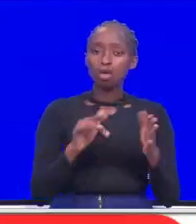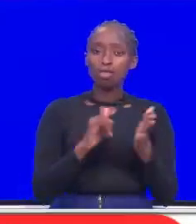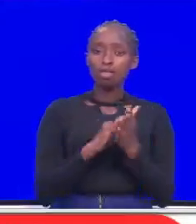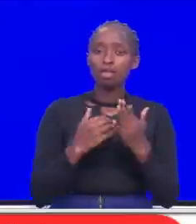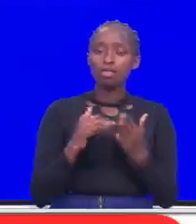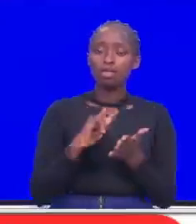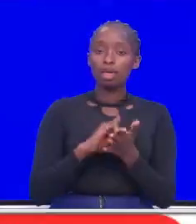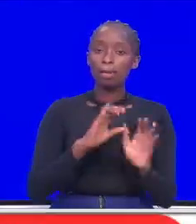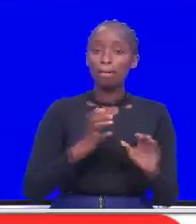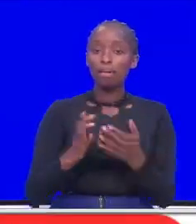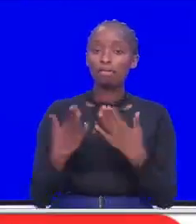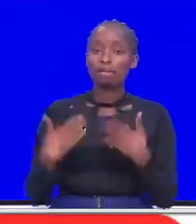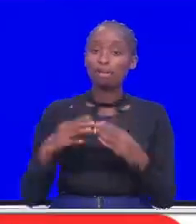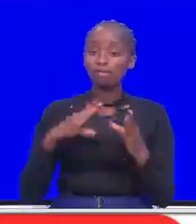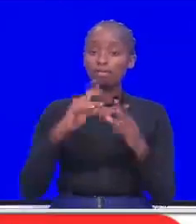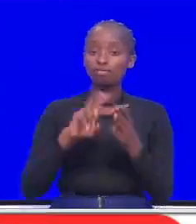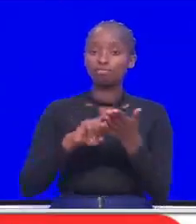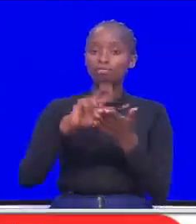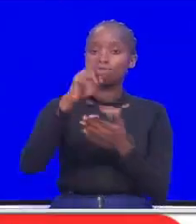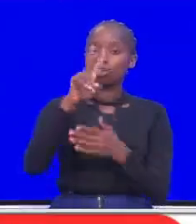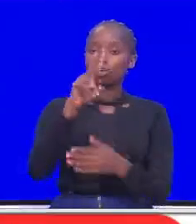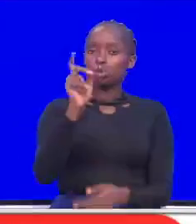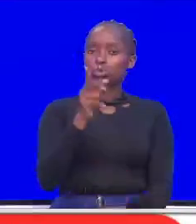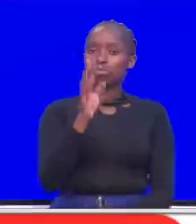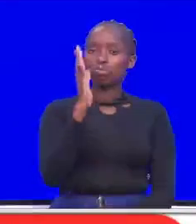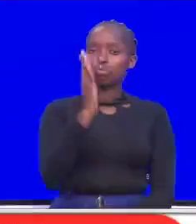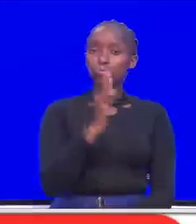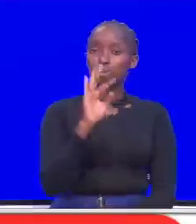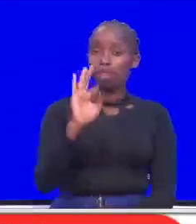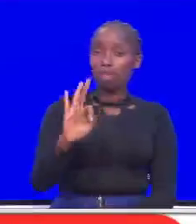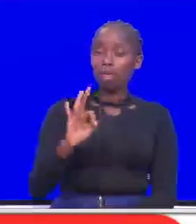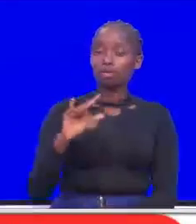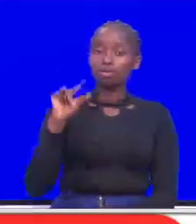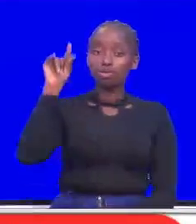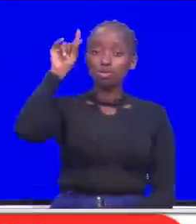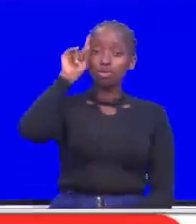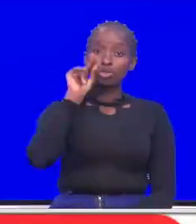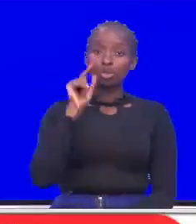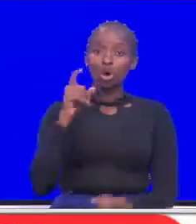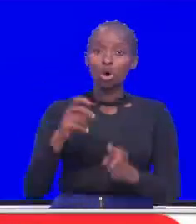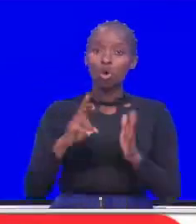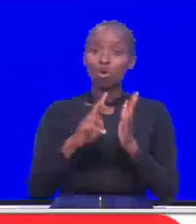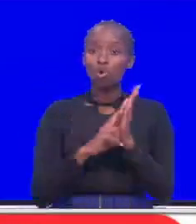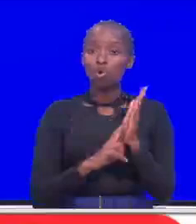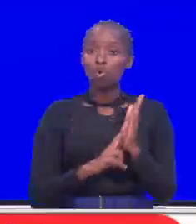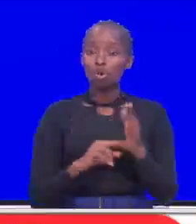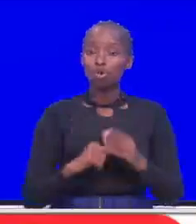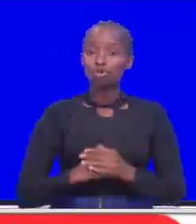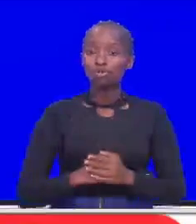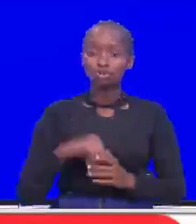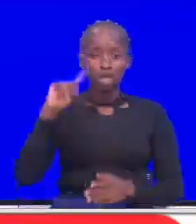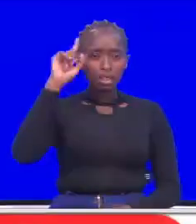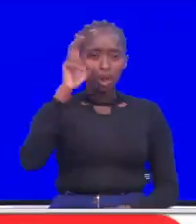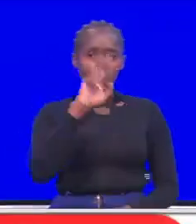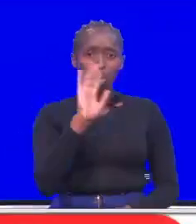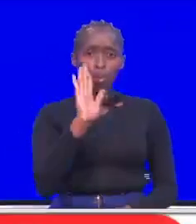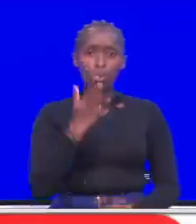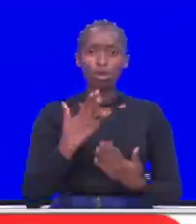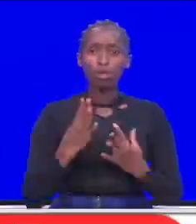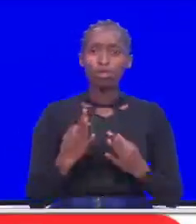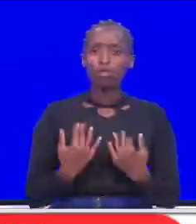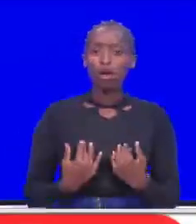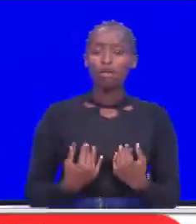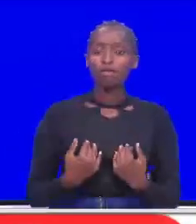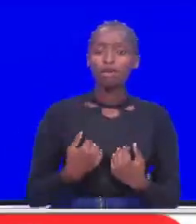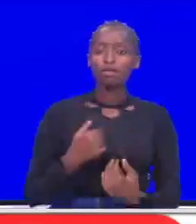take advantage of the two-third gender rule. I think the political parties wataangalia Wiper tuweza kupatiwa maybe 3 or 4 positions